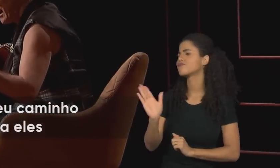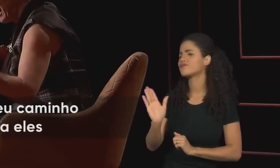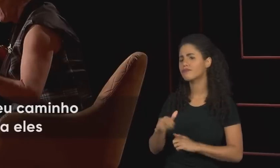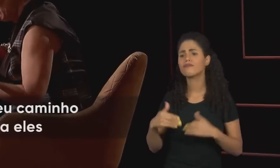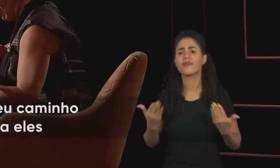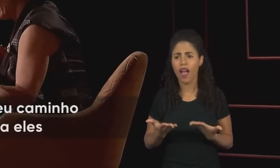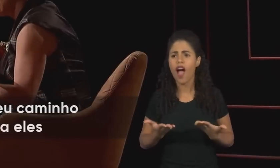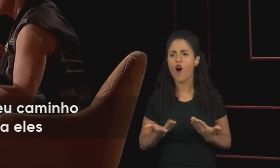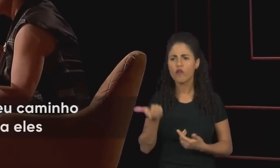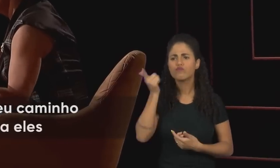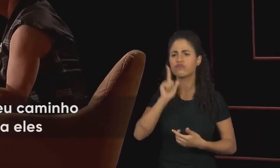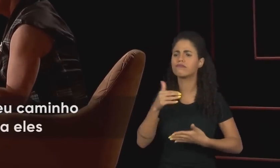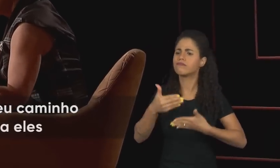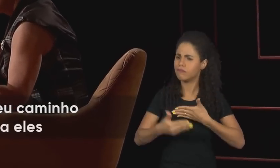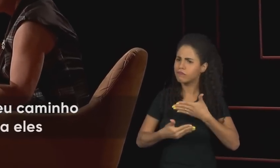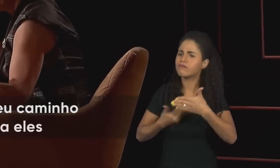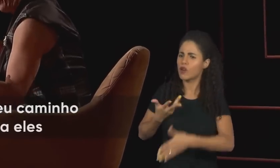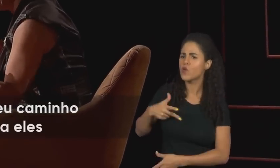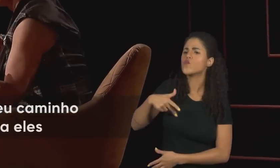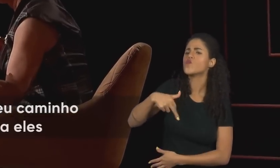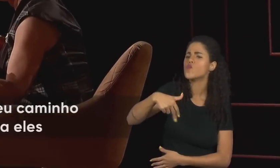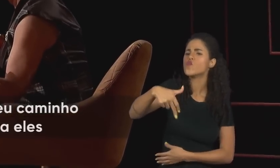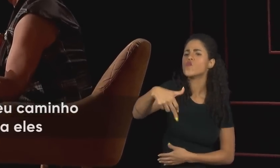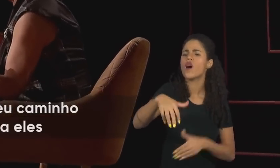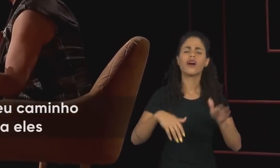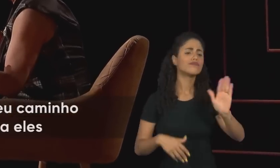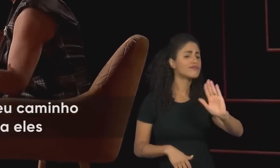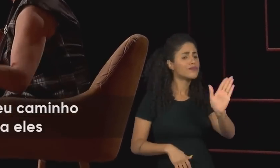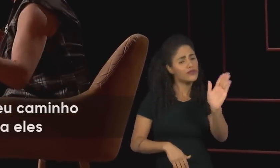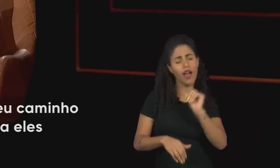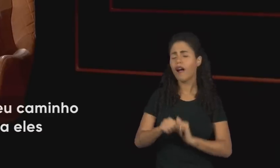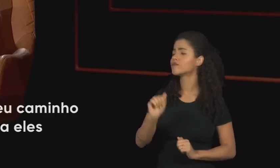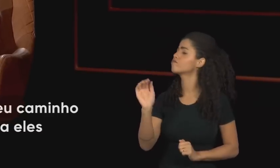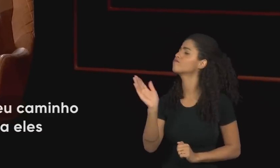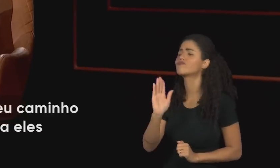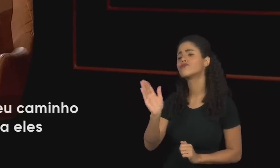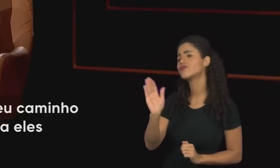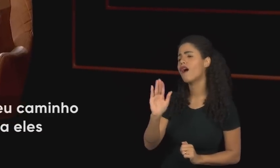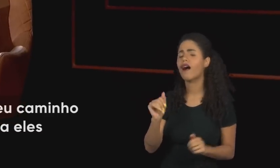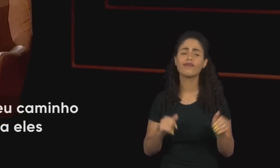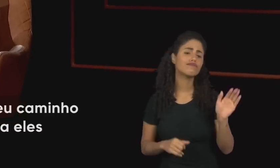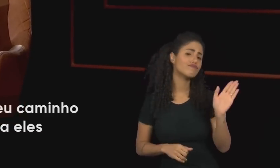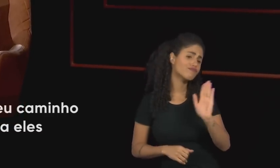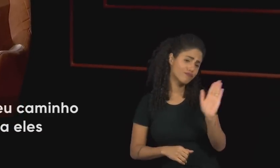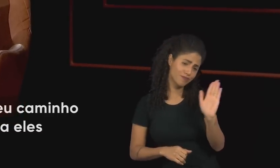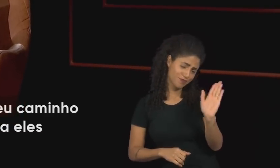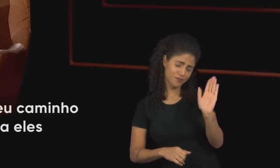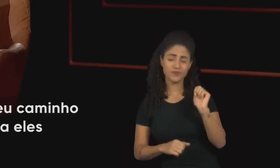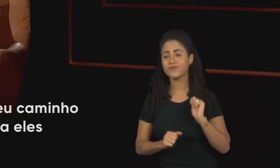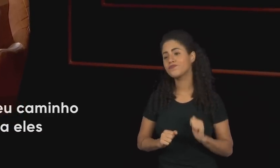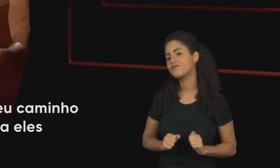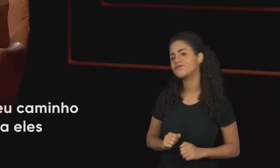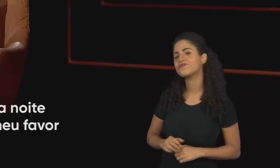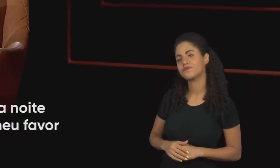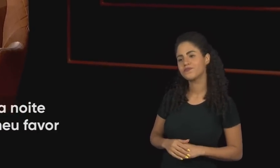way now, wave them by.